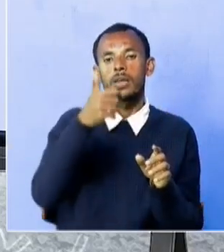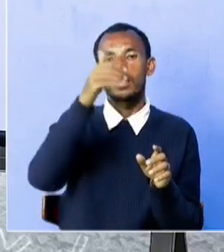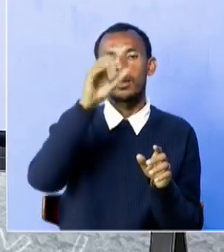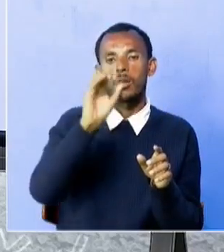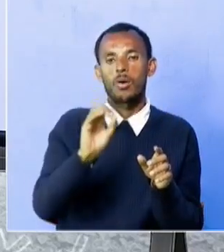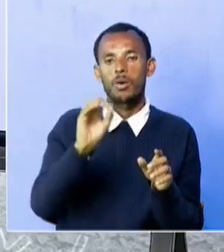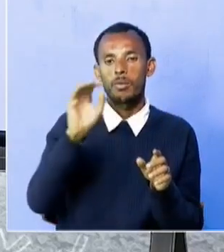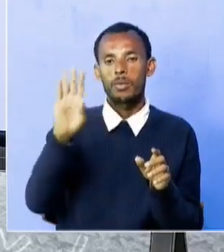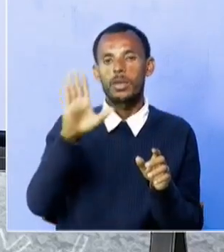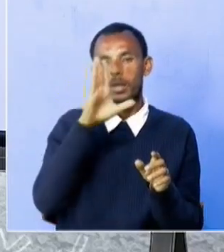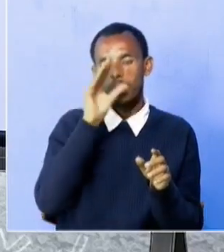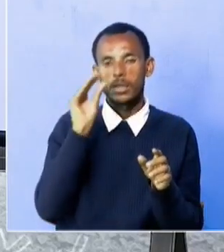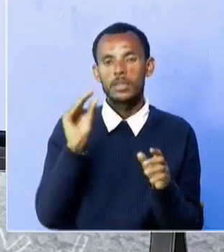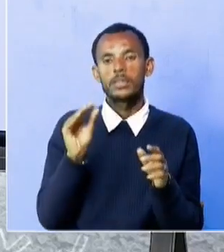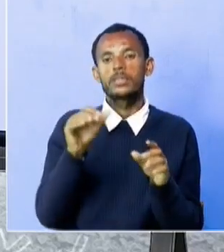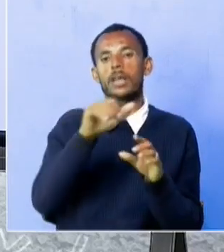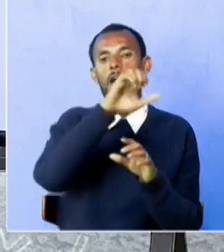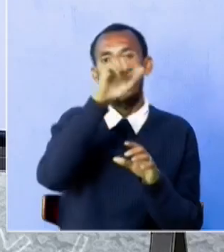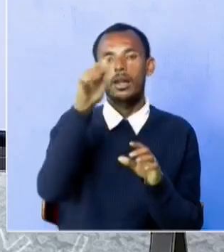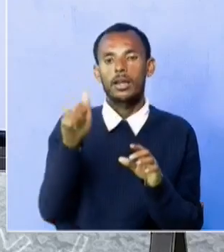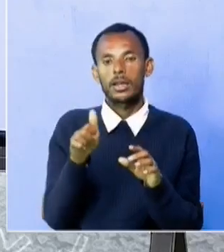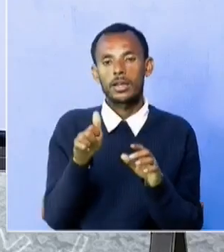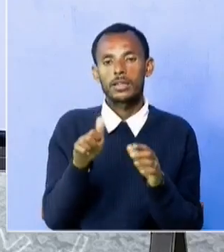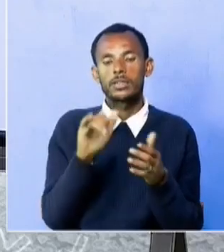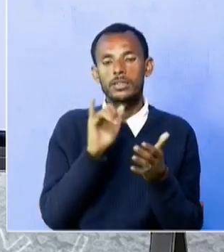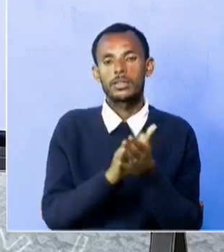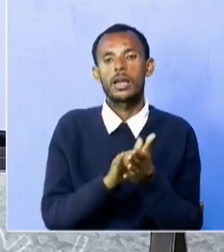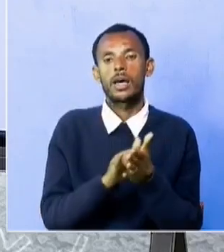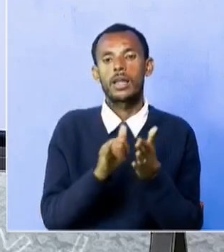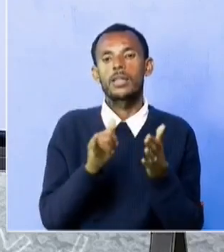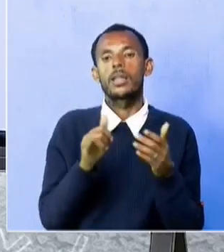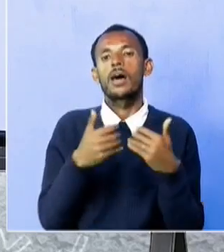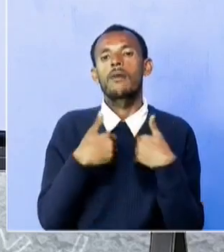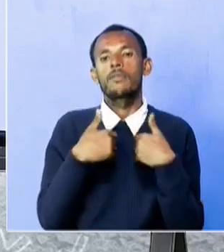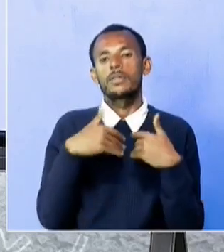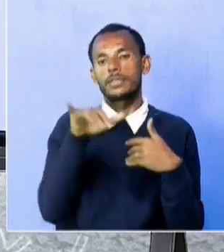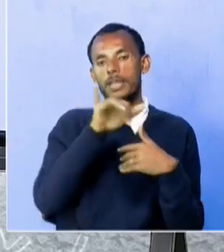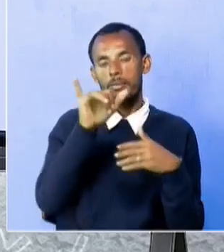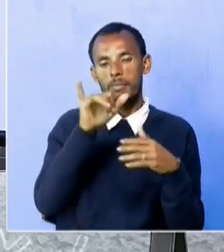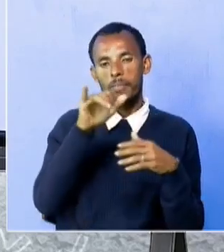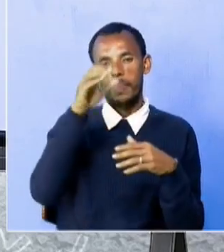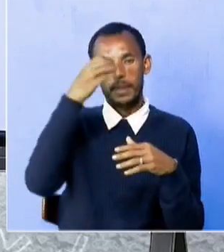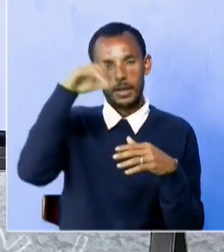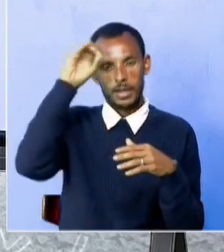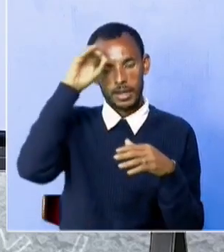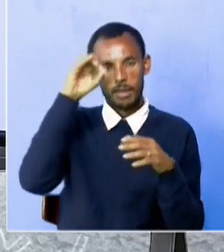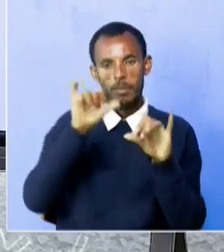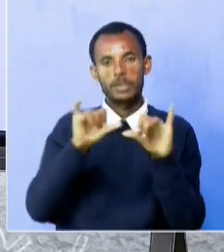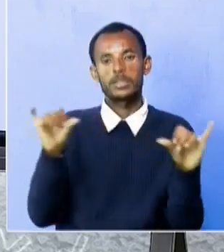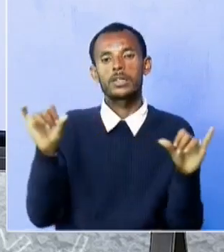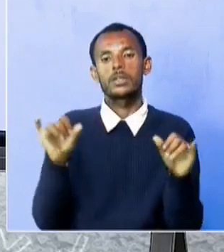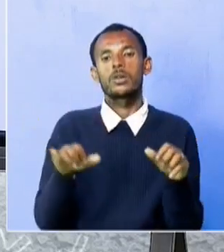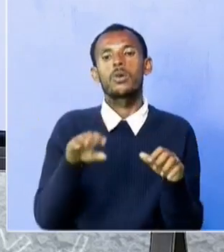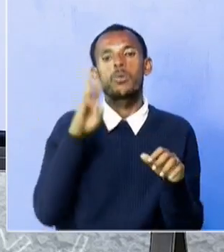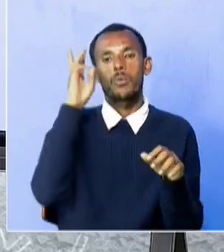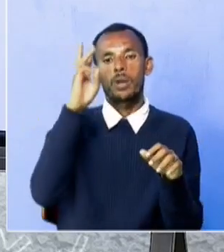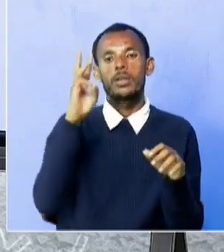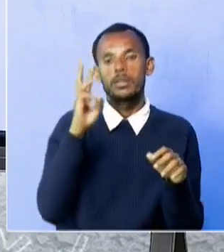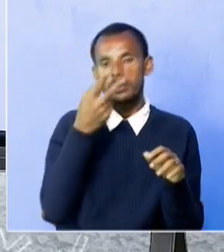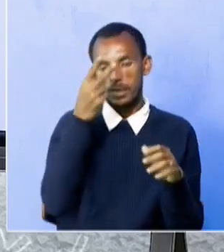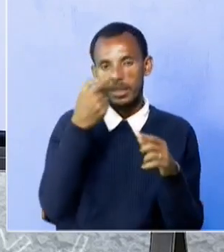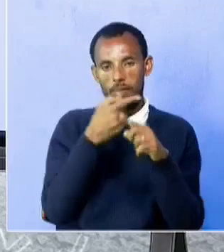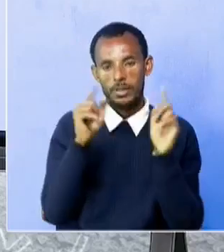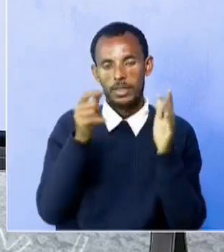AOB and the arc that subtends it have the same degree measure, right? So we will see